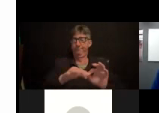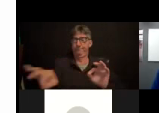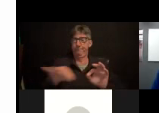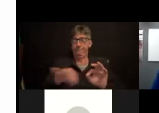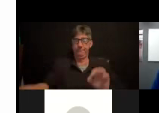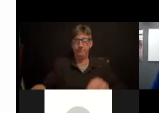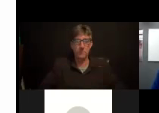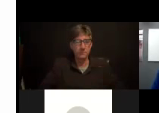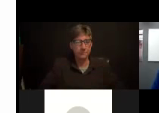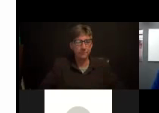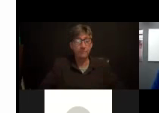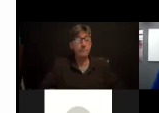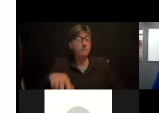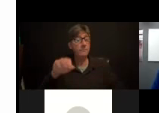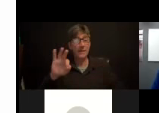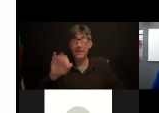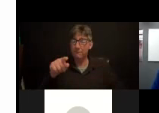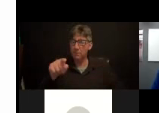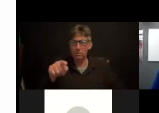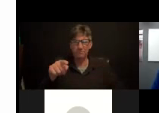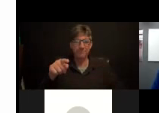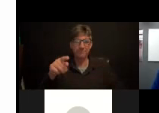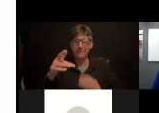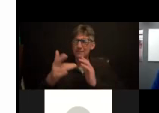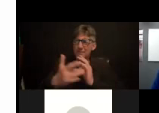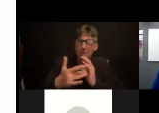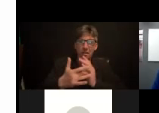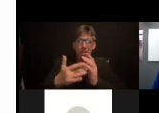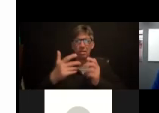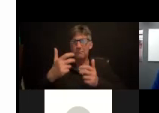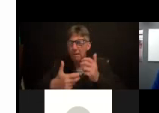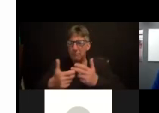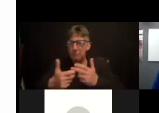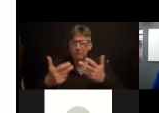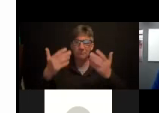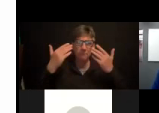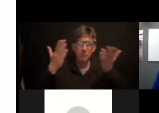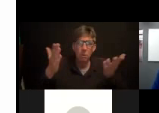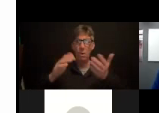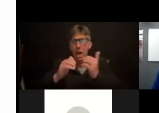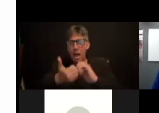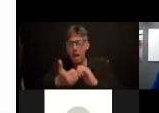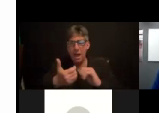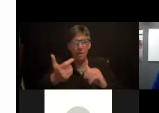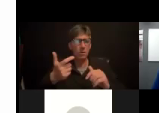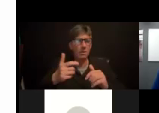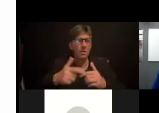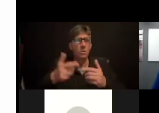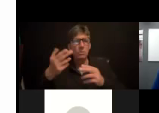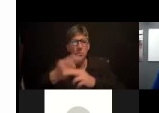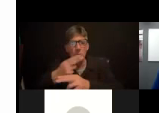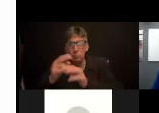If at any point during the meeting you have any technical questions about Zoom or the accessibility features of today's meeting,